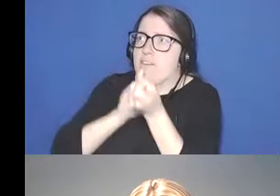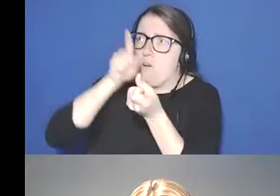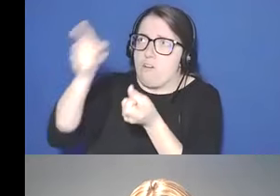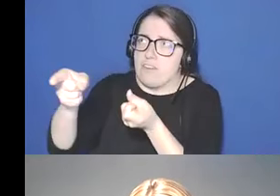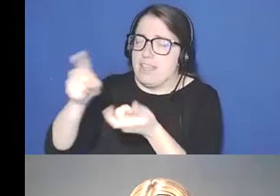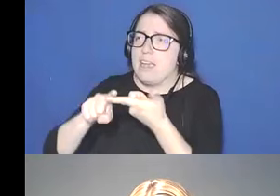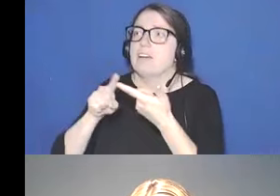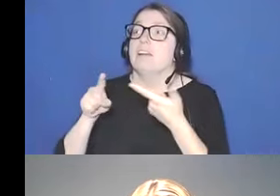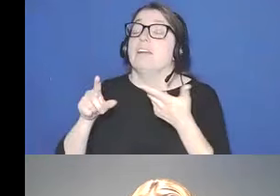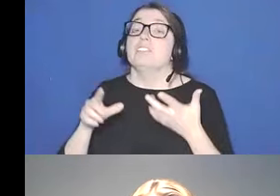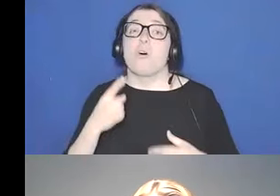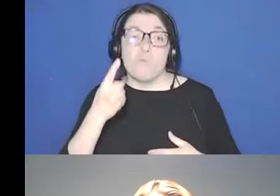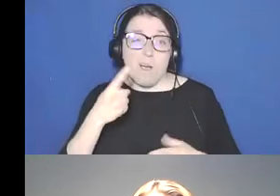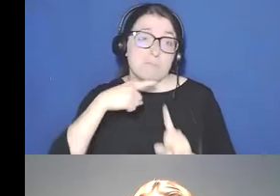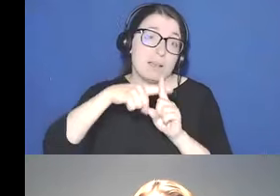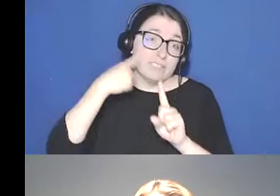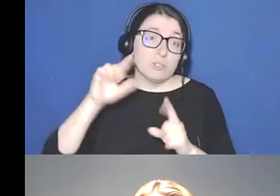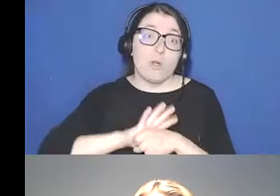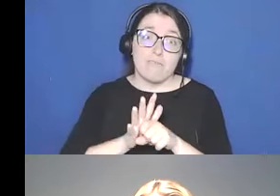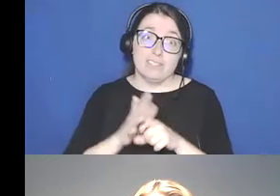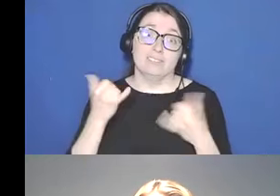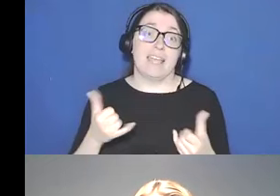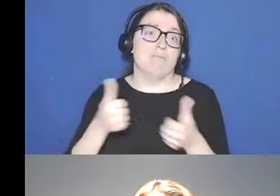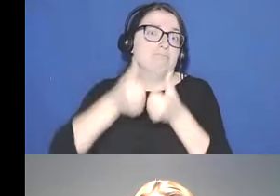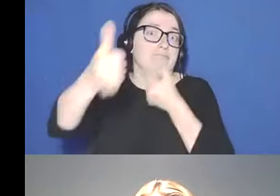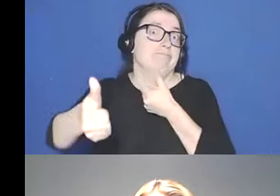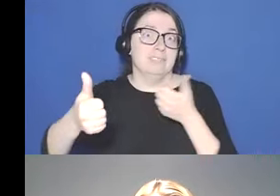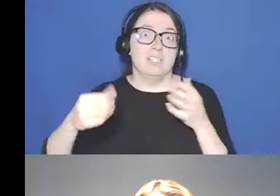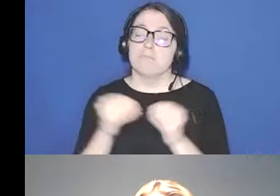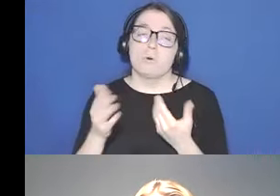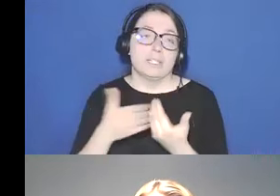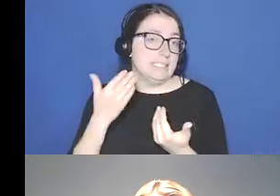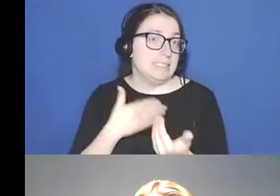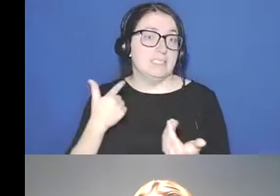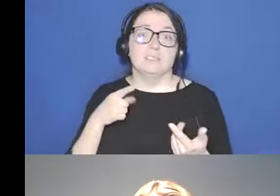One positive of COVID is it has become virtual. And so you sign up and you